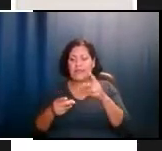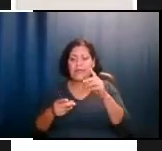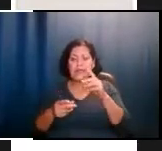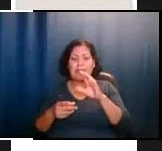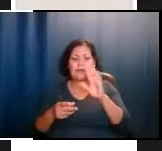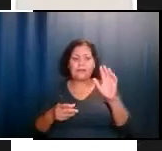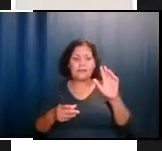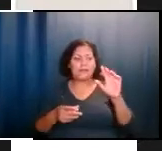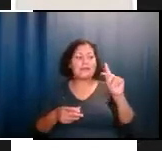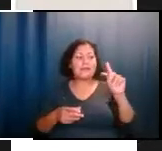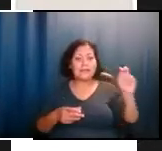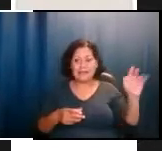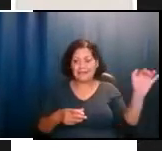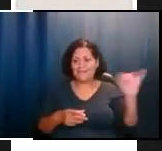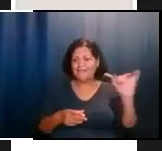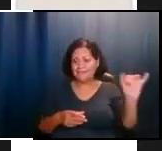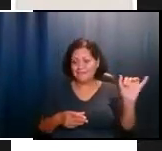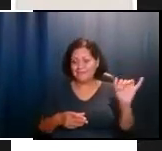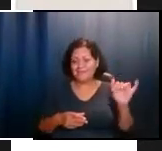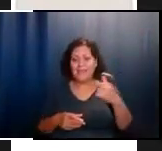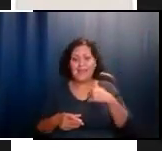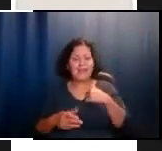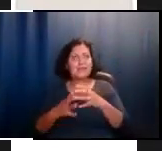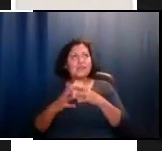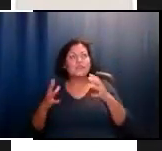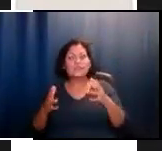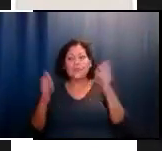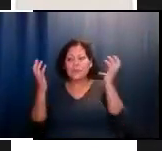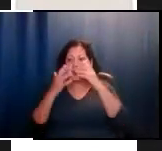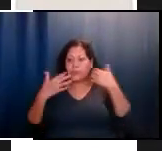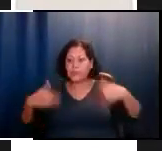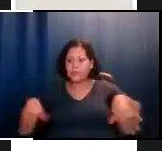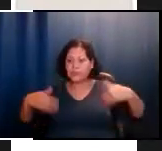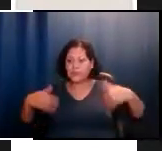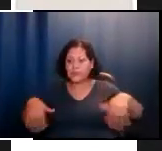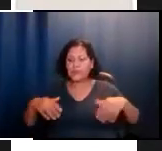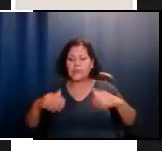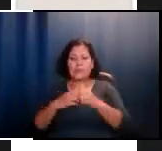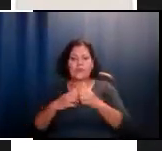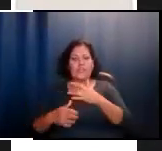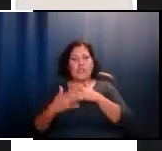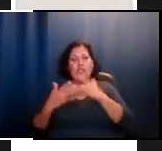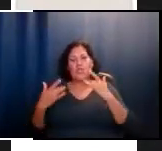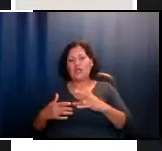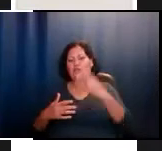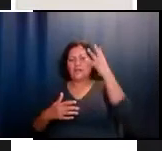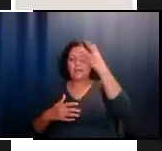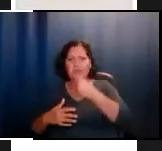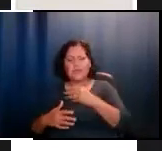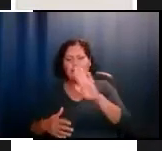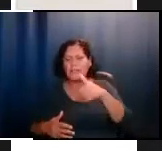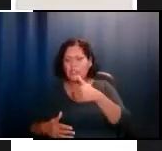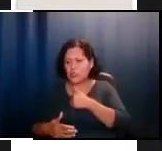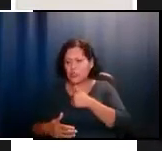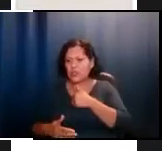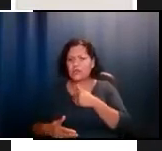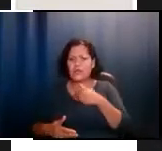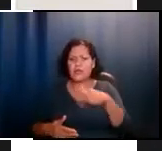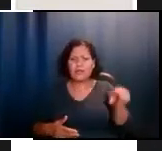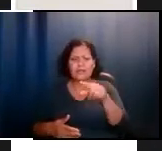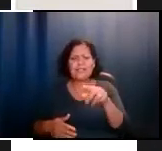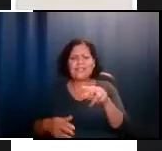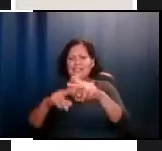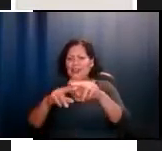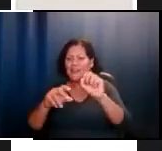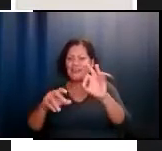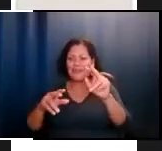also did as well. I am just so amazed at the heart and the beauty and the souls of these salt of the earth folks